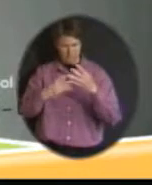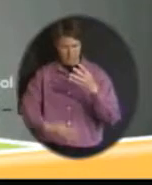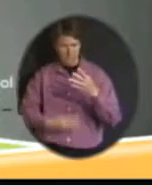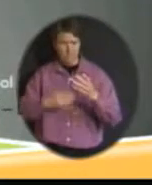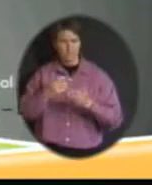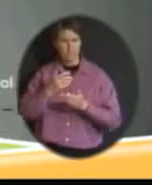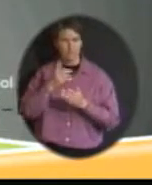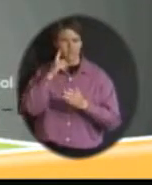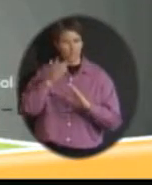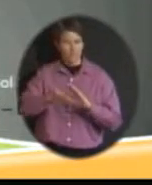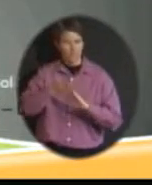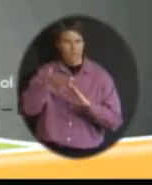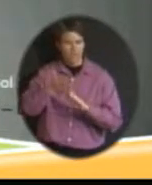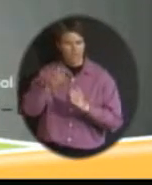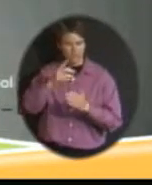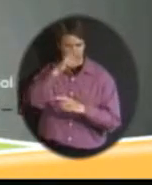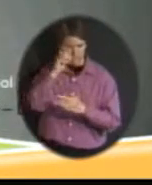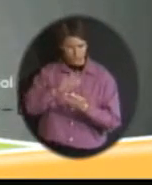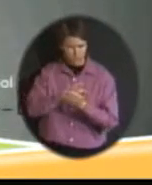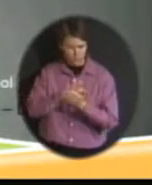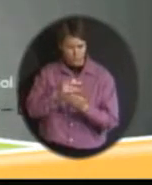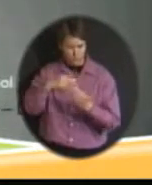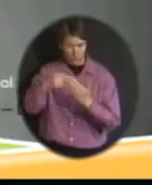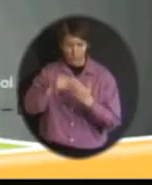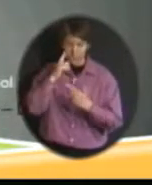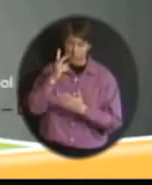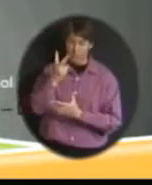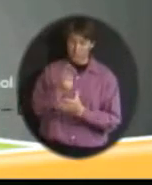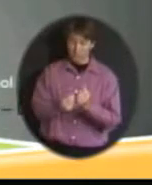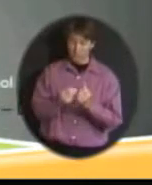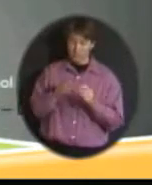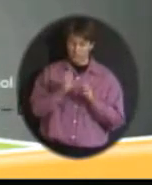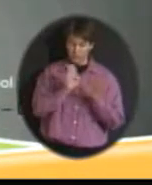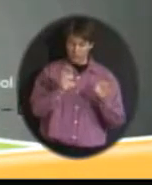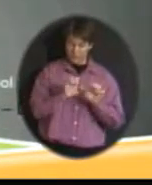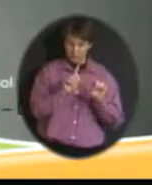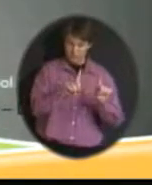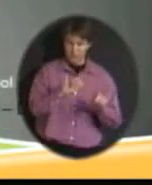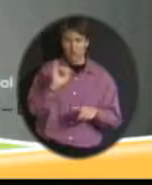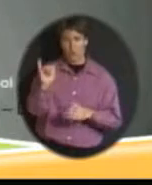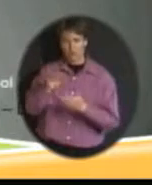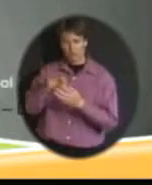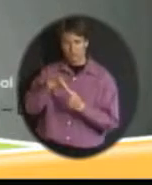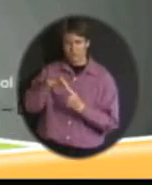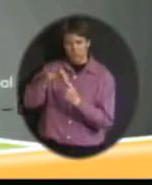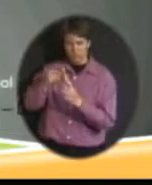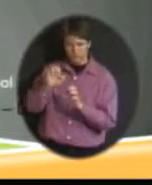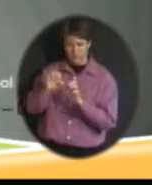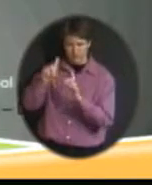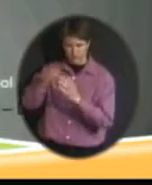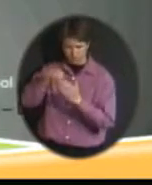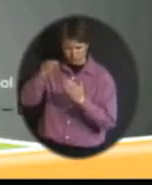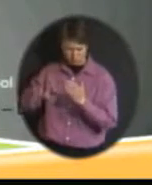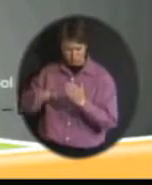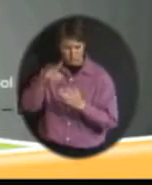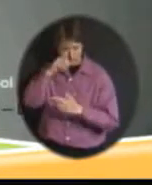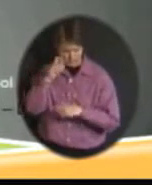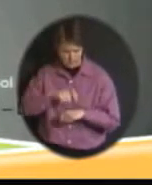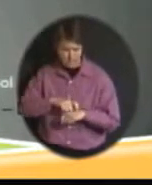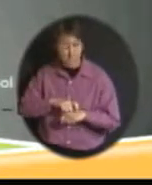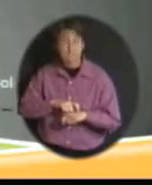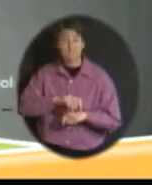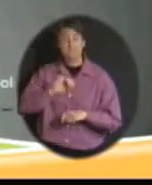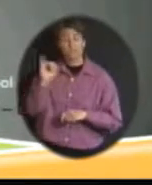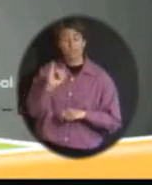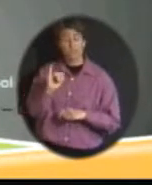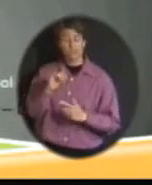summer school program for both our general education students and our special education students during the summer. I'm also pleased to